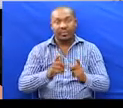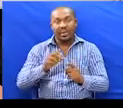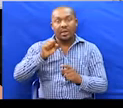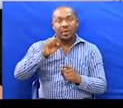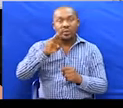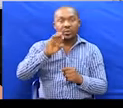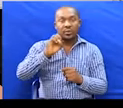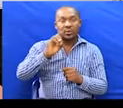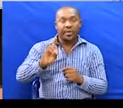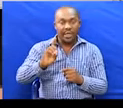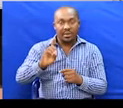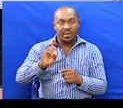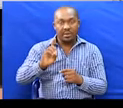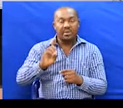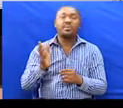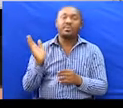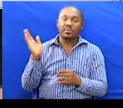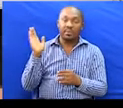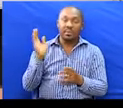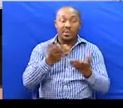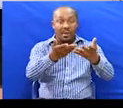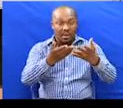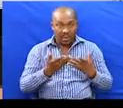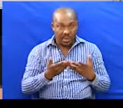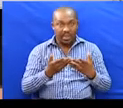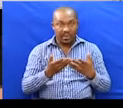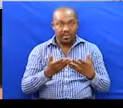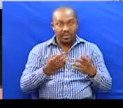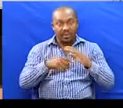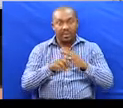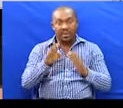Welcome in our learning program of biology.